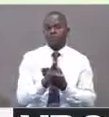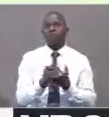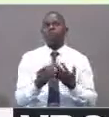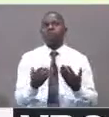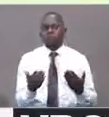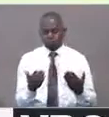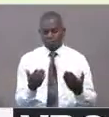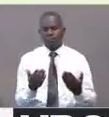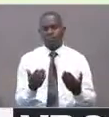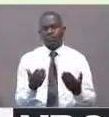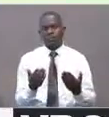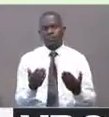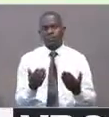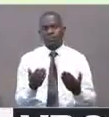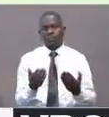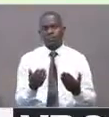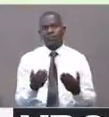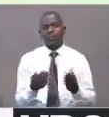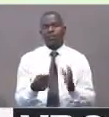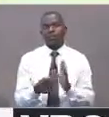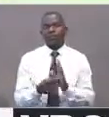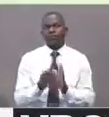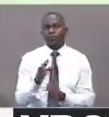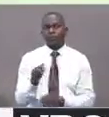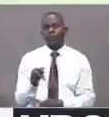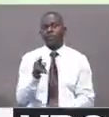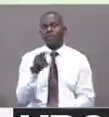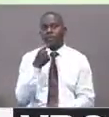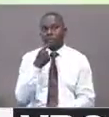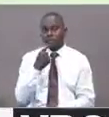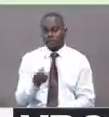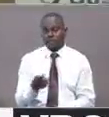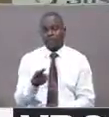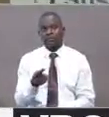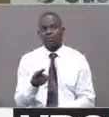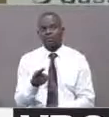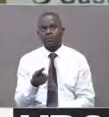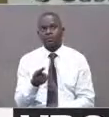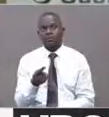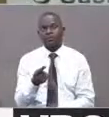On this note, like my peers said,